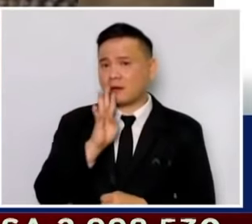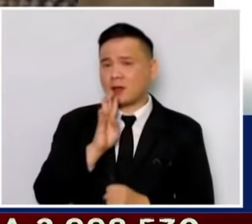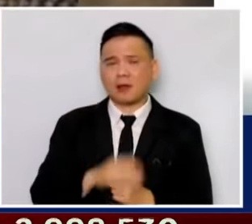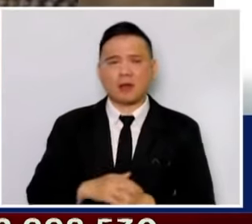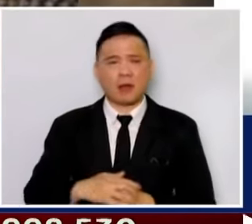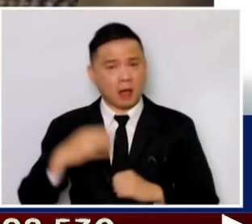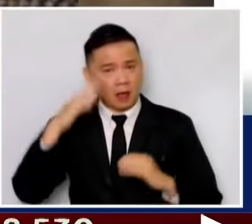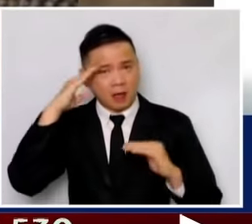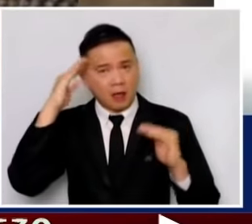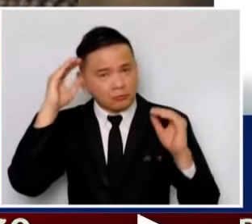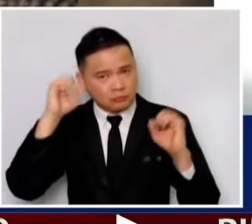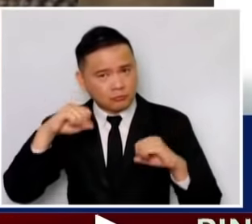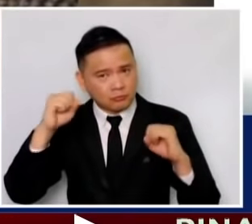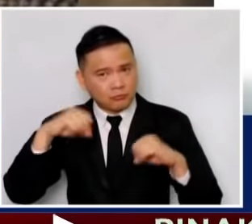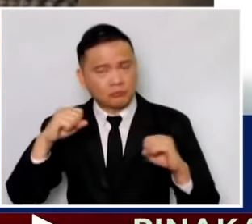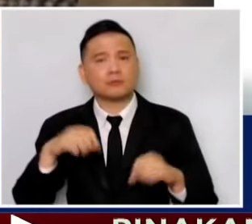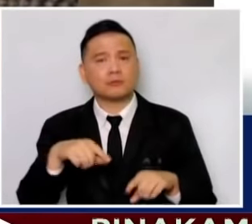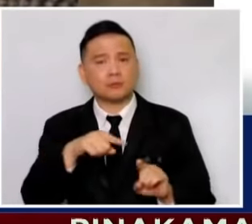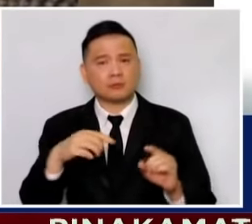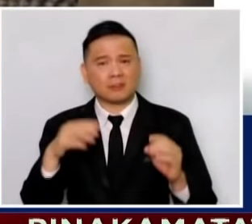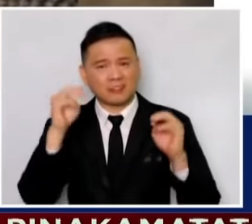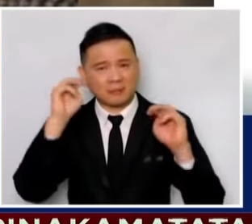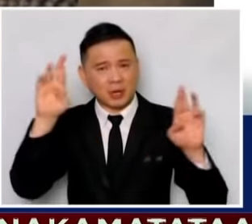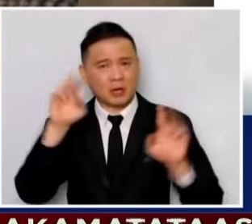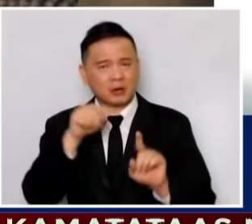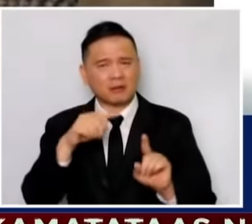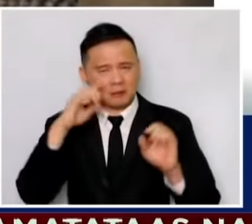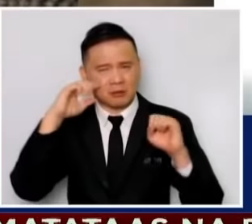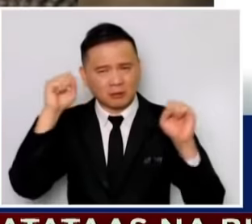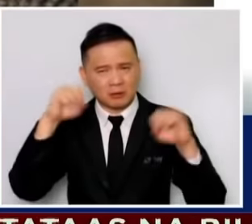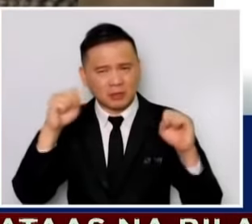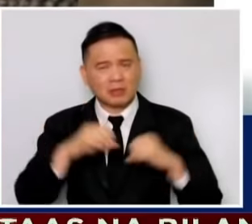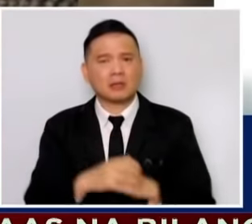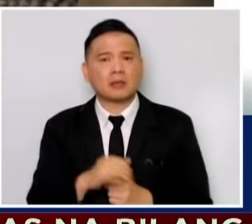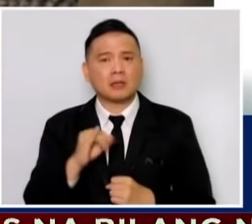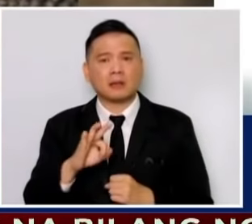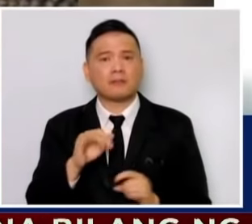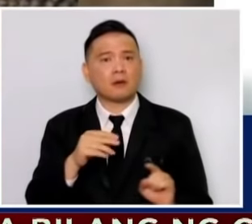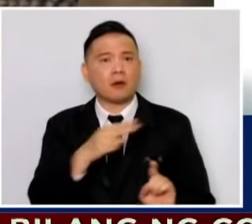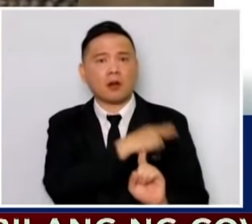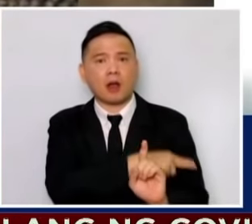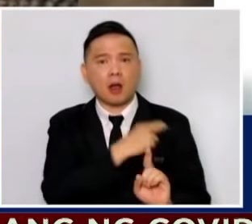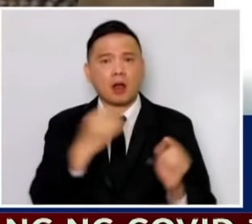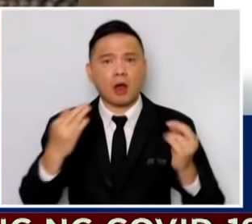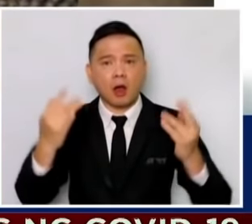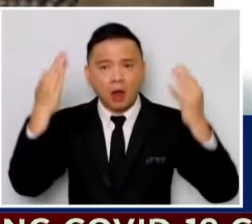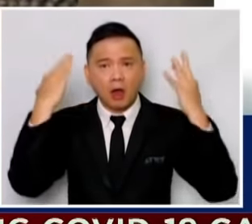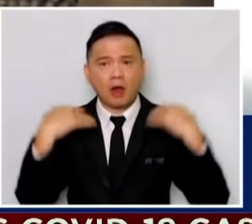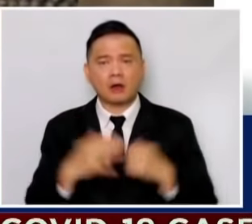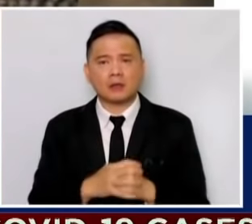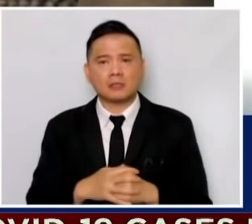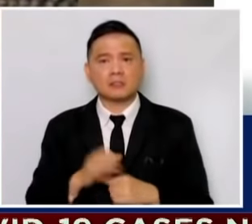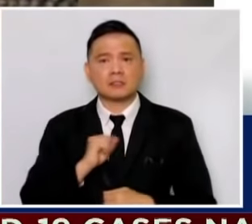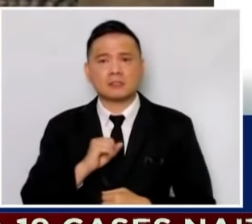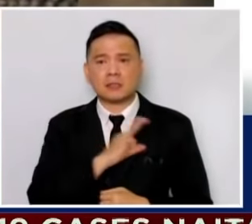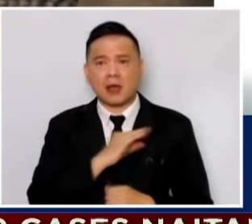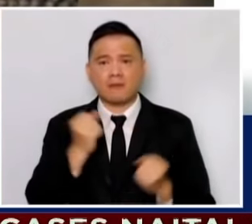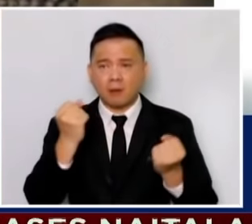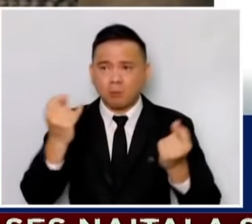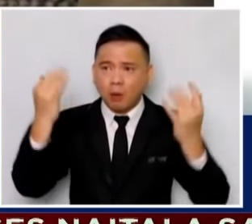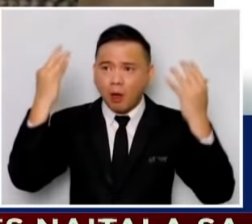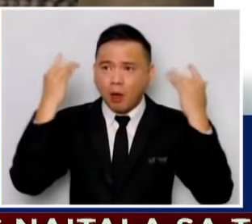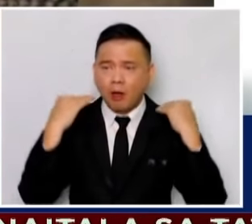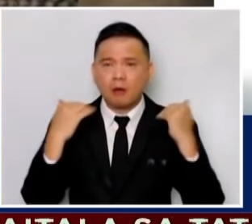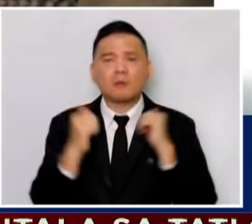hospitals are going to be overwhelmed and the healthcare workers will be overwhelmed, that maybe there's no recourse but to